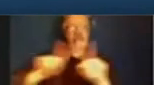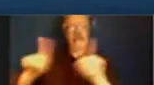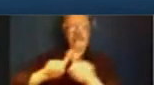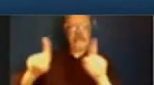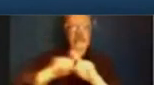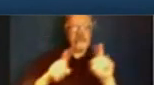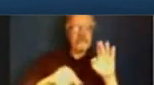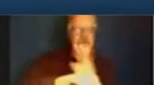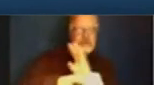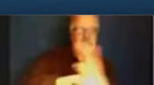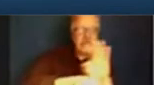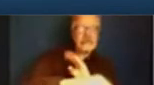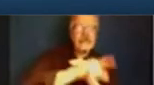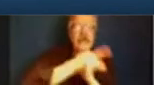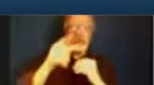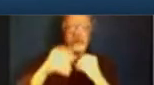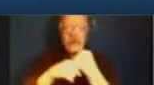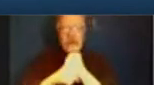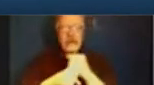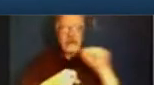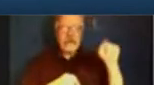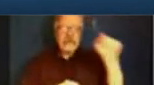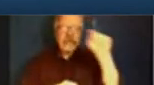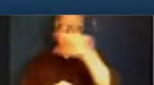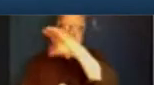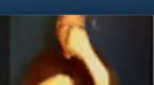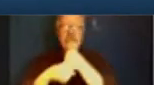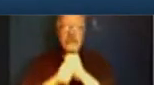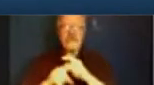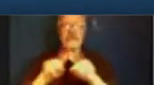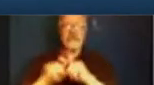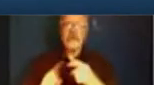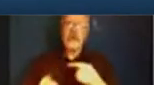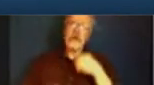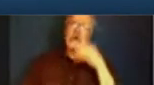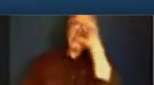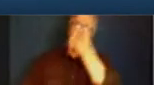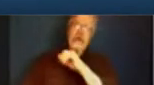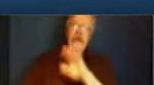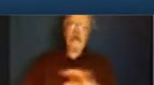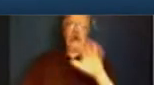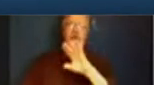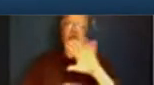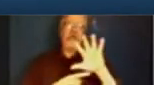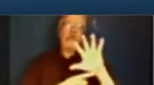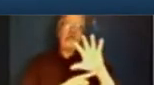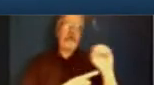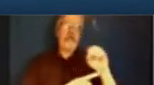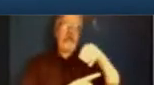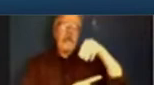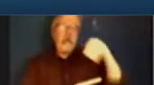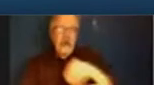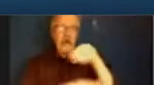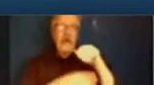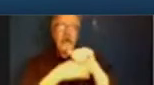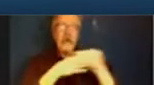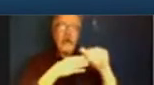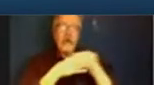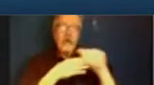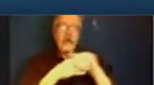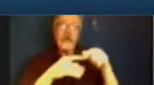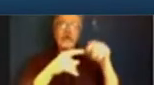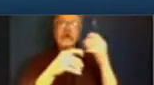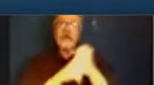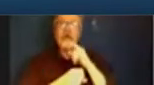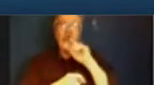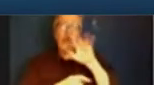and currently we're estimating about $50 million to get these 5.5 million tests into Washington State.